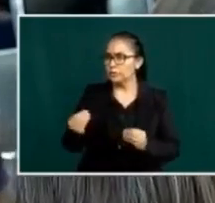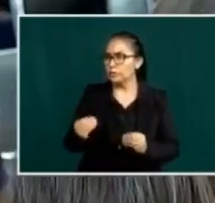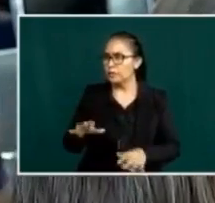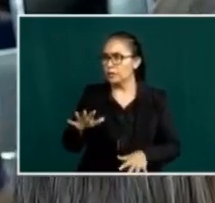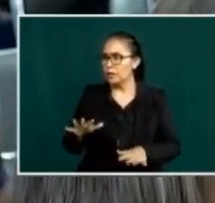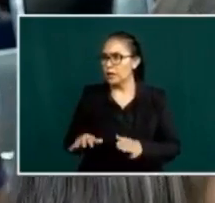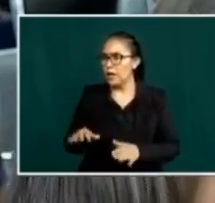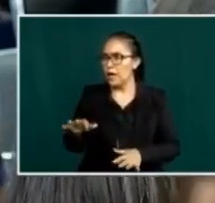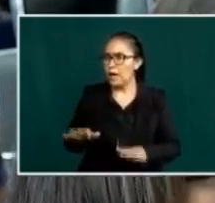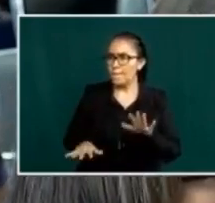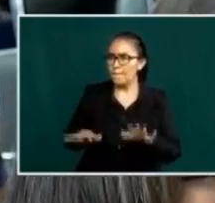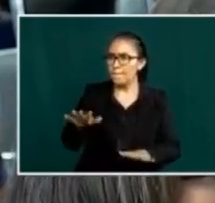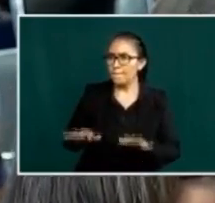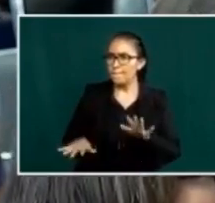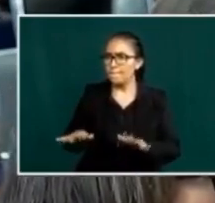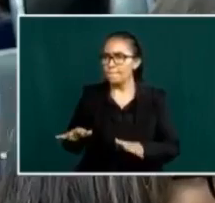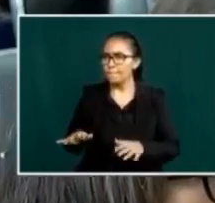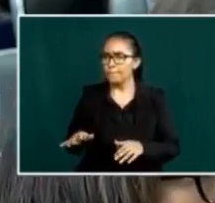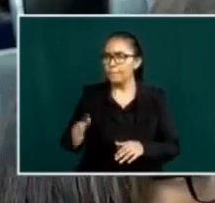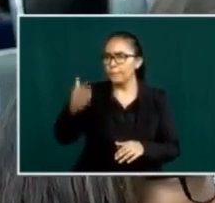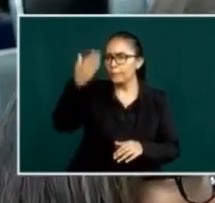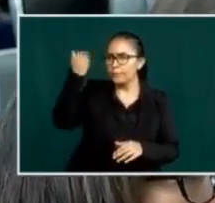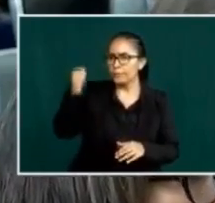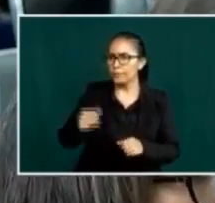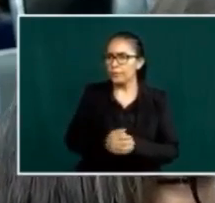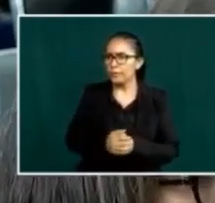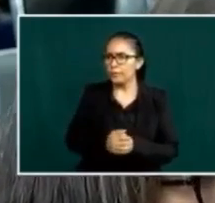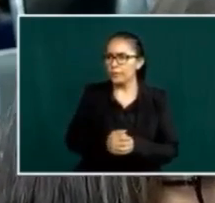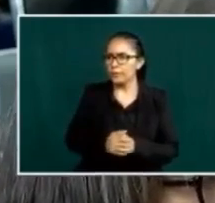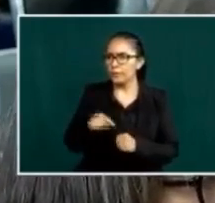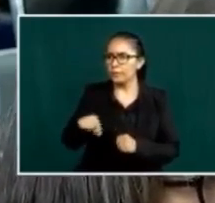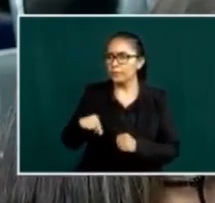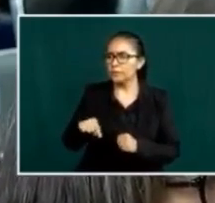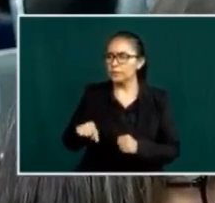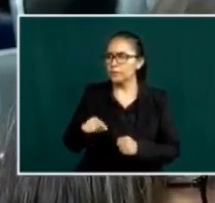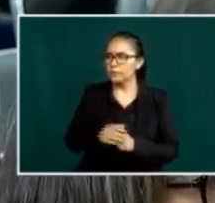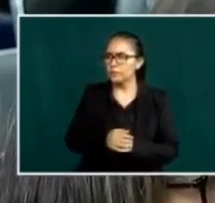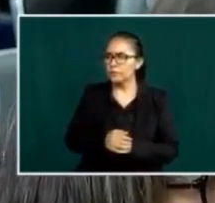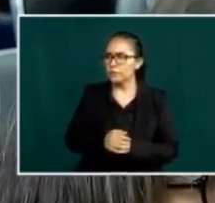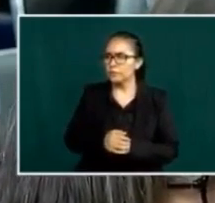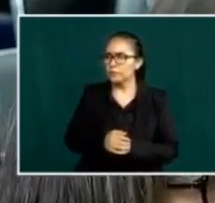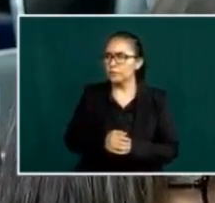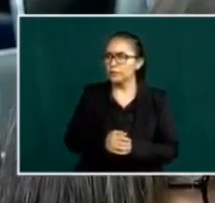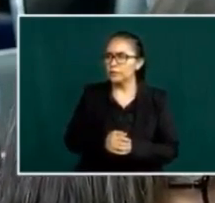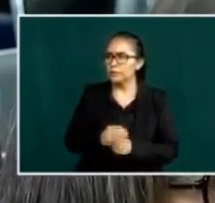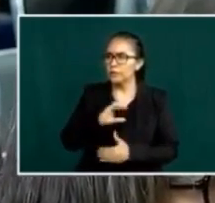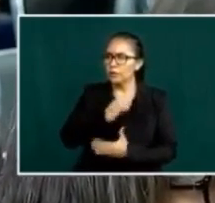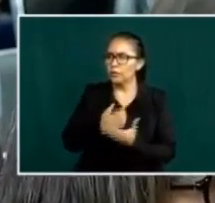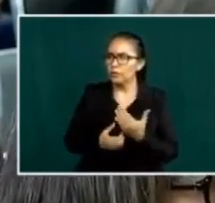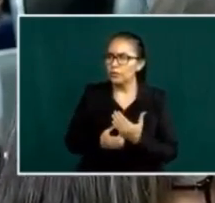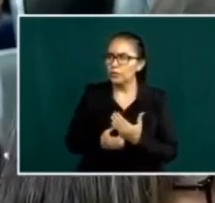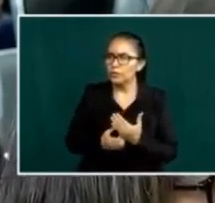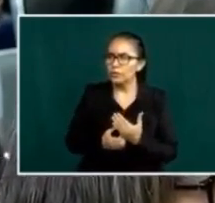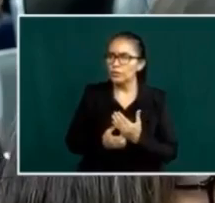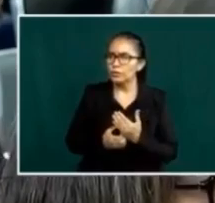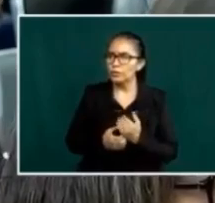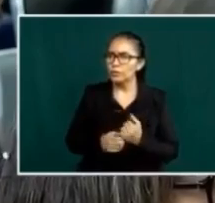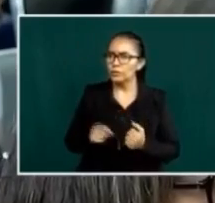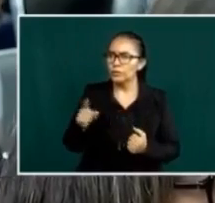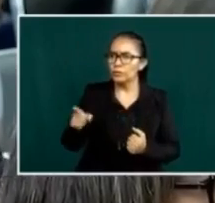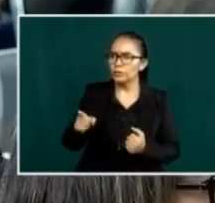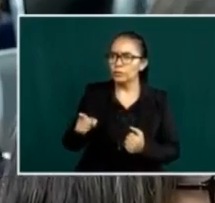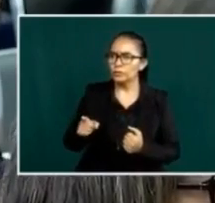But you know, because you've come a lot of times. But this is, for me, is the most grave in this moment. Because